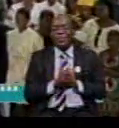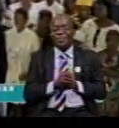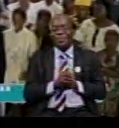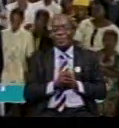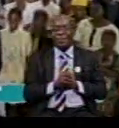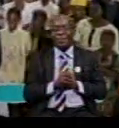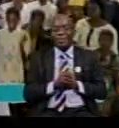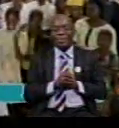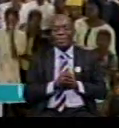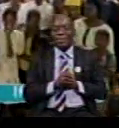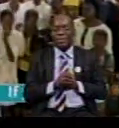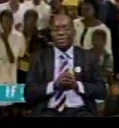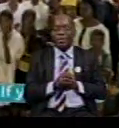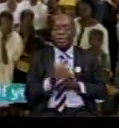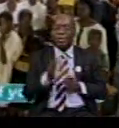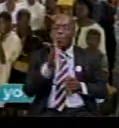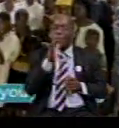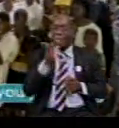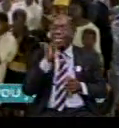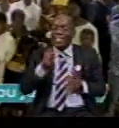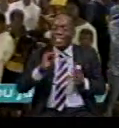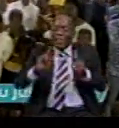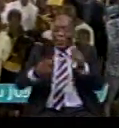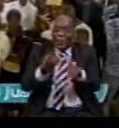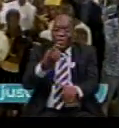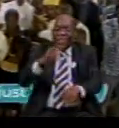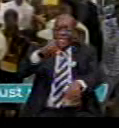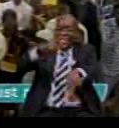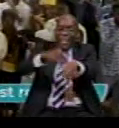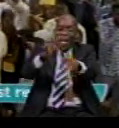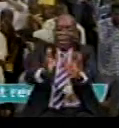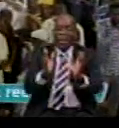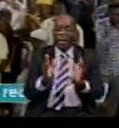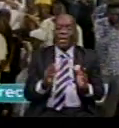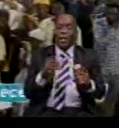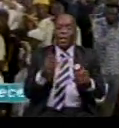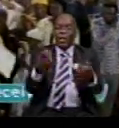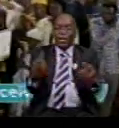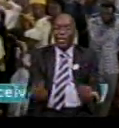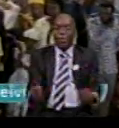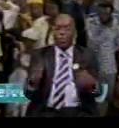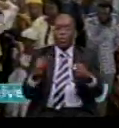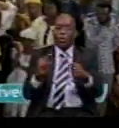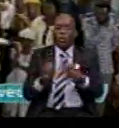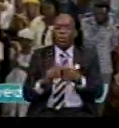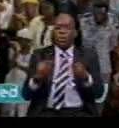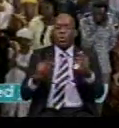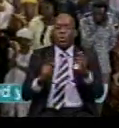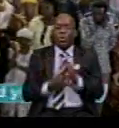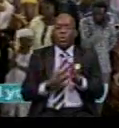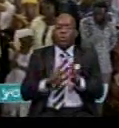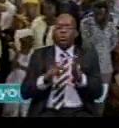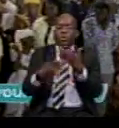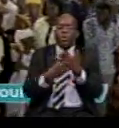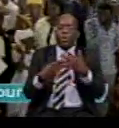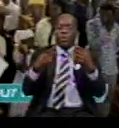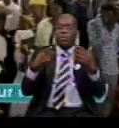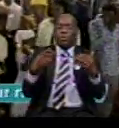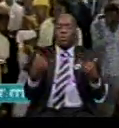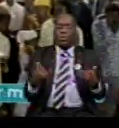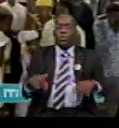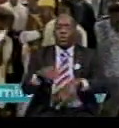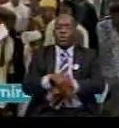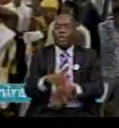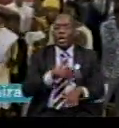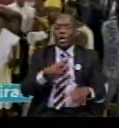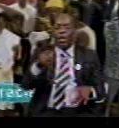a first timer. She came to this crusade today and God met her needs.